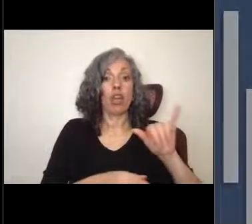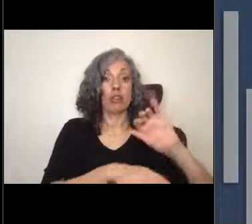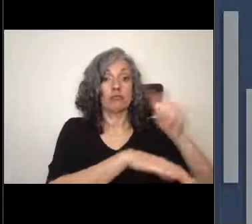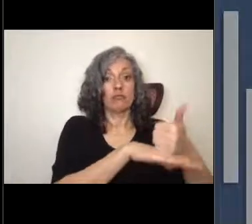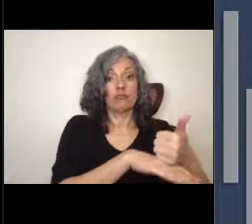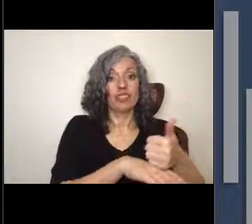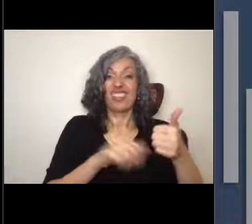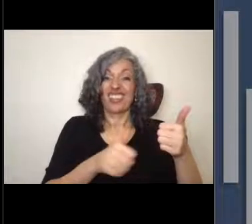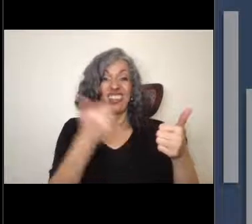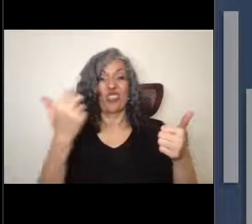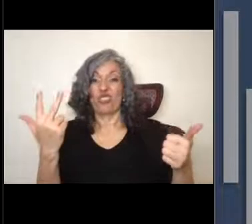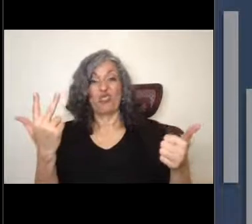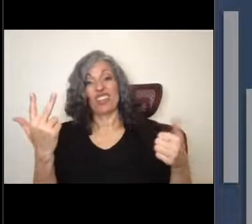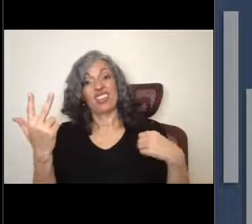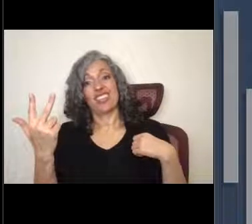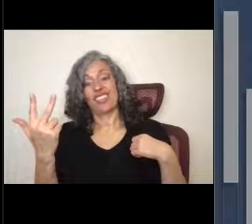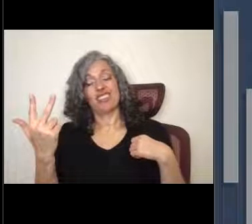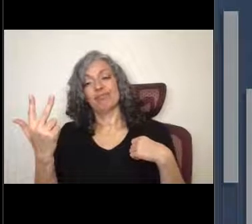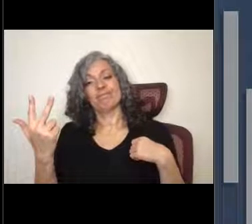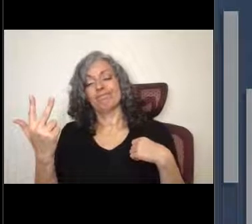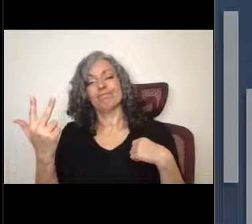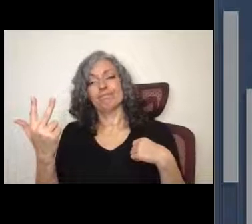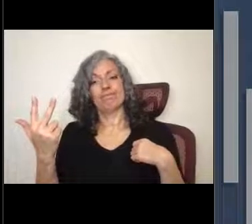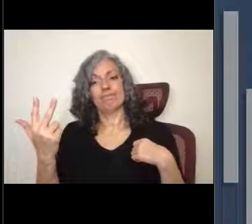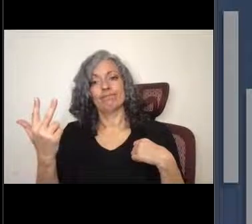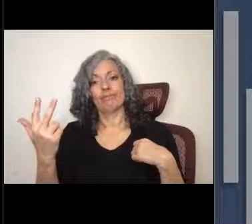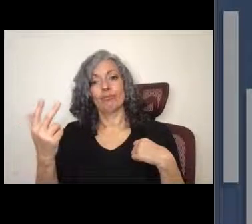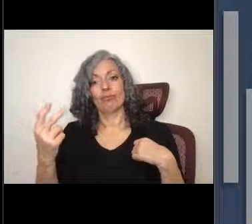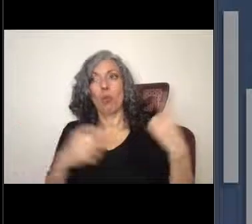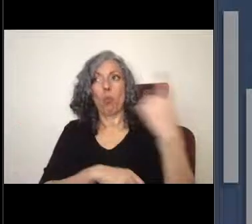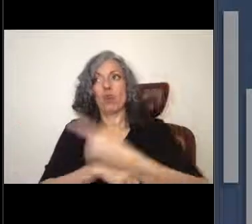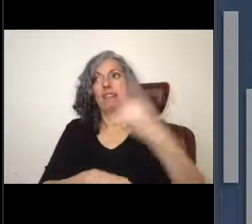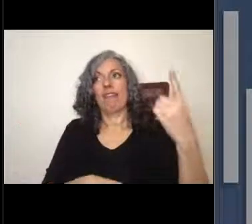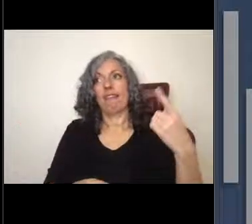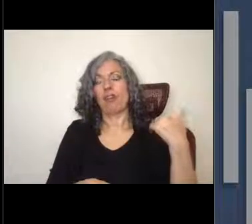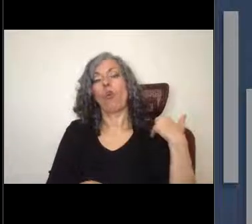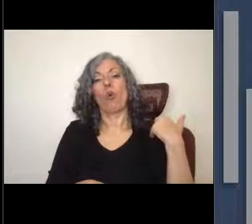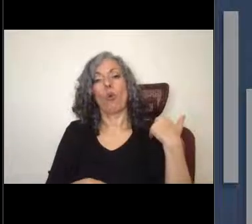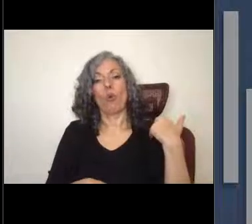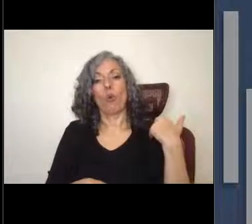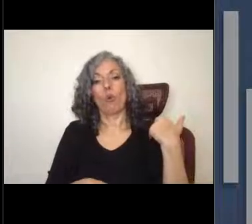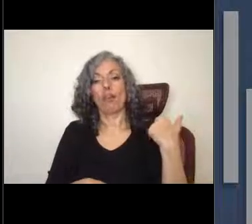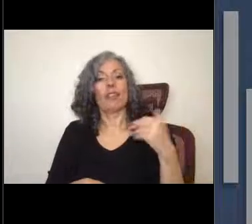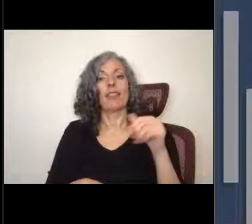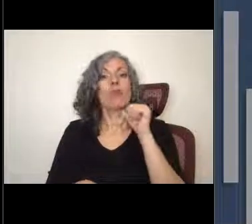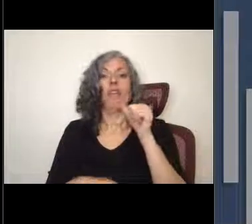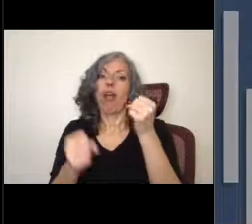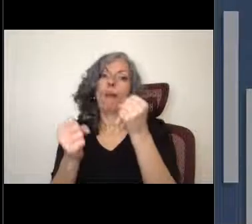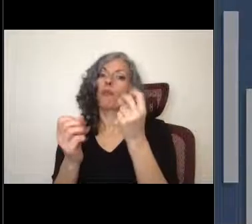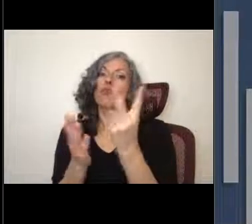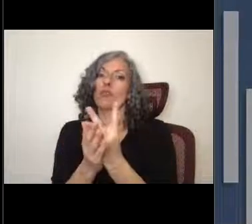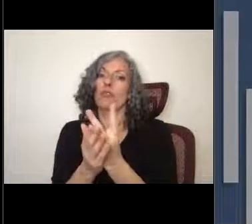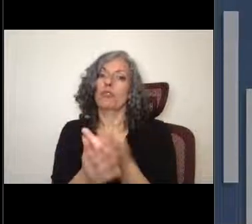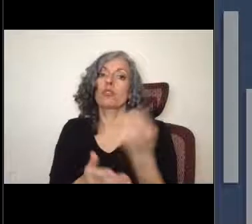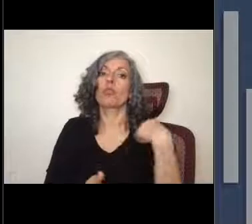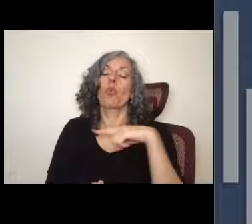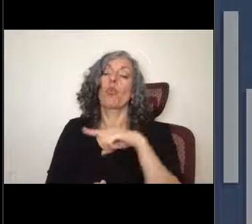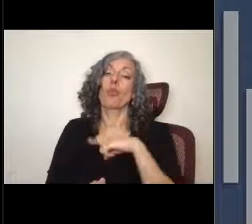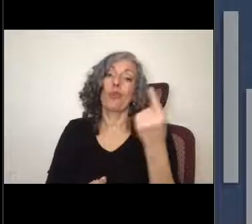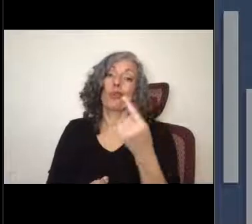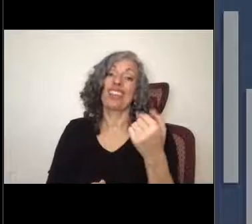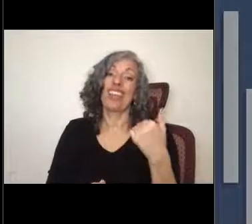3 signs we just received as of a day ago from San Mateo that they were not approved. So we're only going to